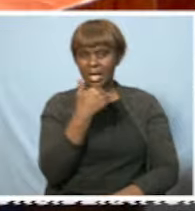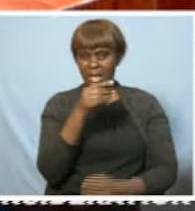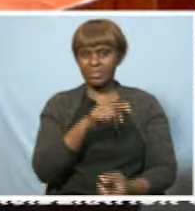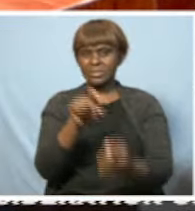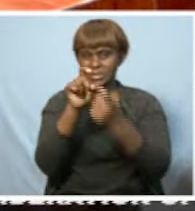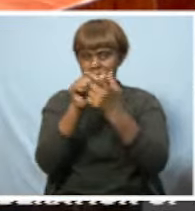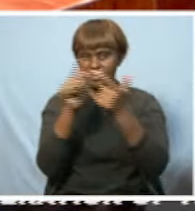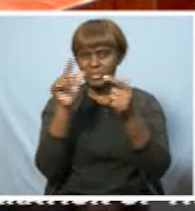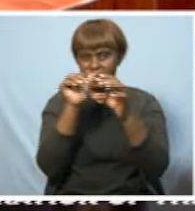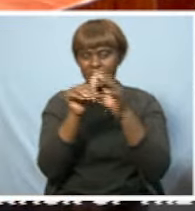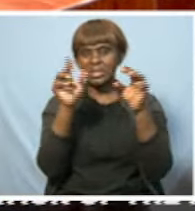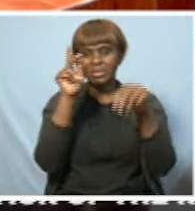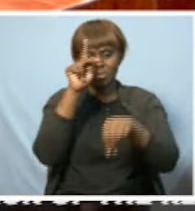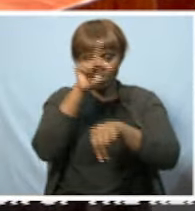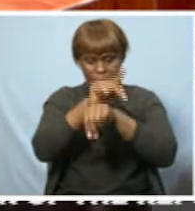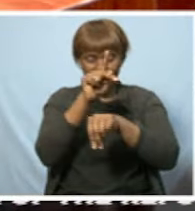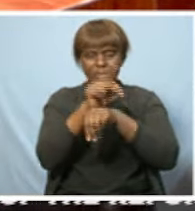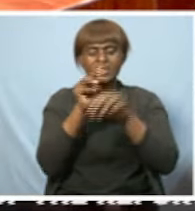in contract management,